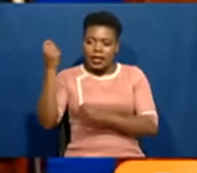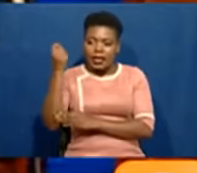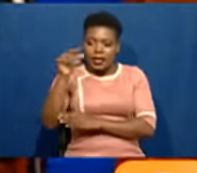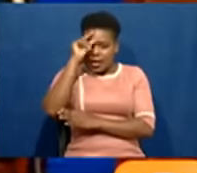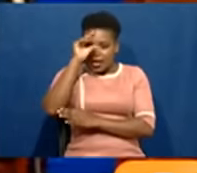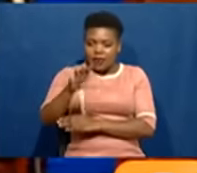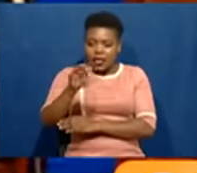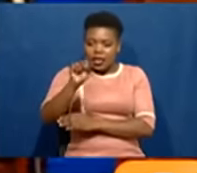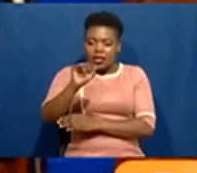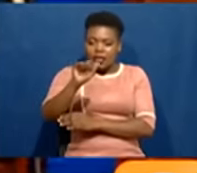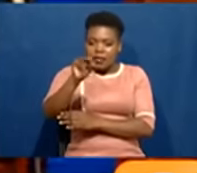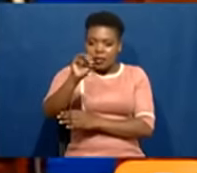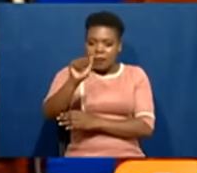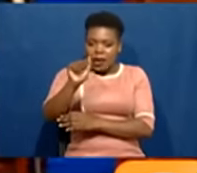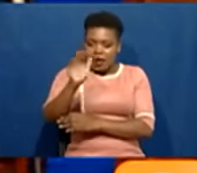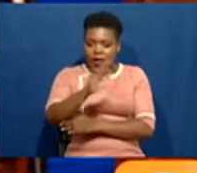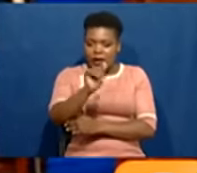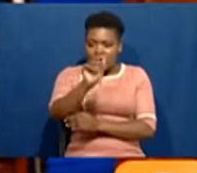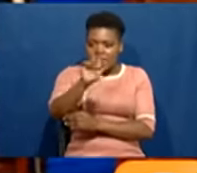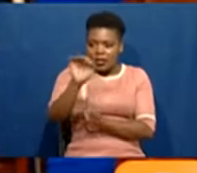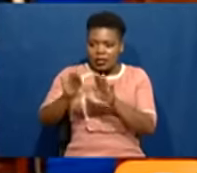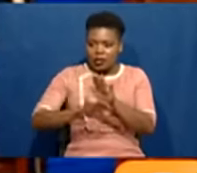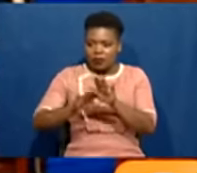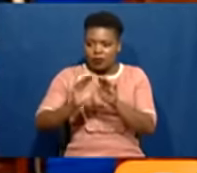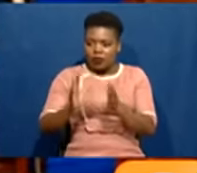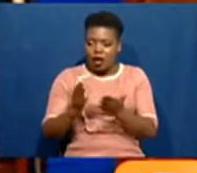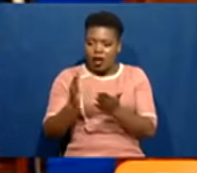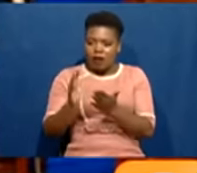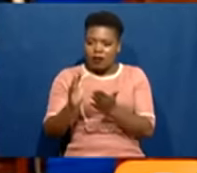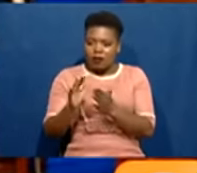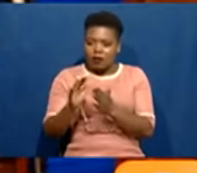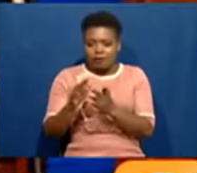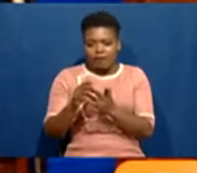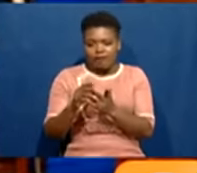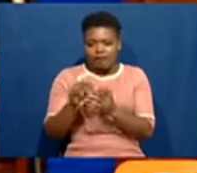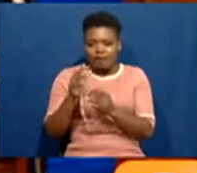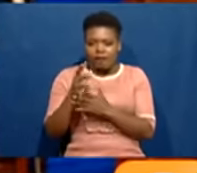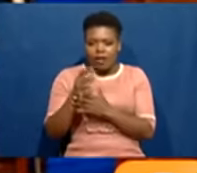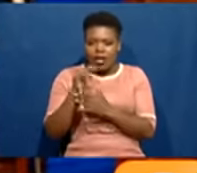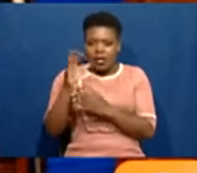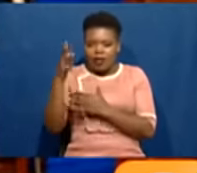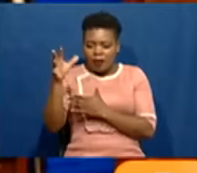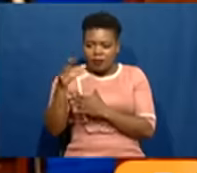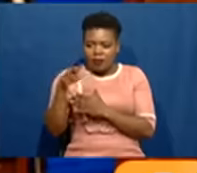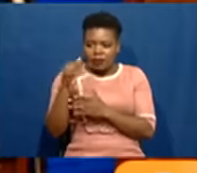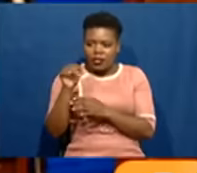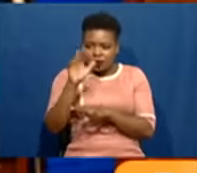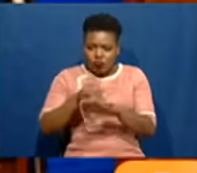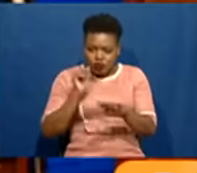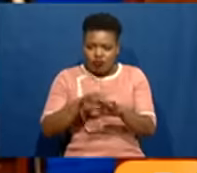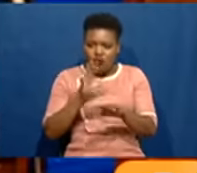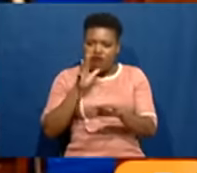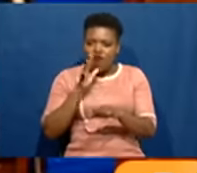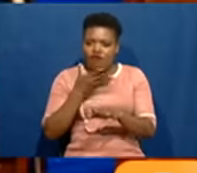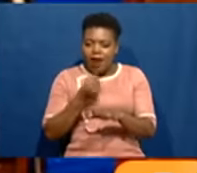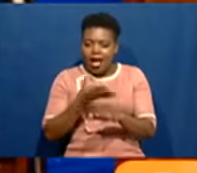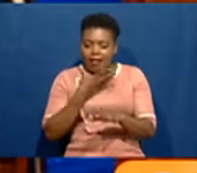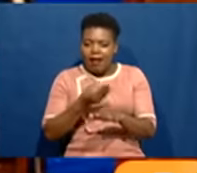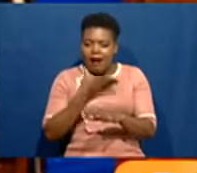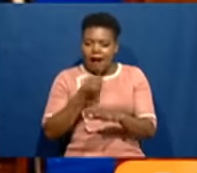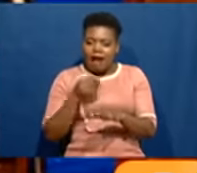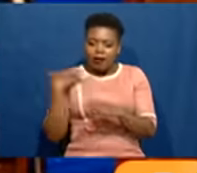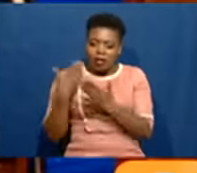Simba Arati's deputy had presented Mosetti's father as his defense, saying they have been family friends for 32 years,